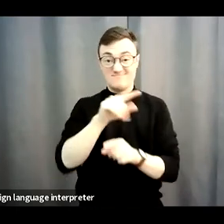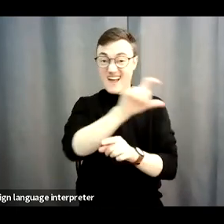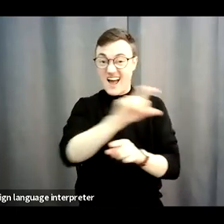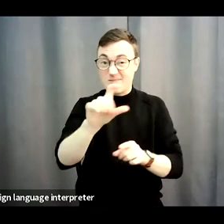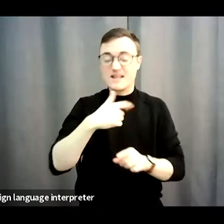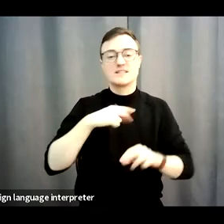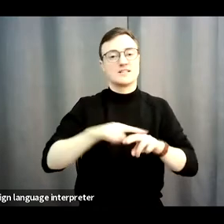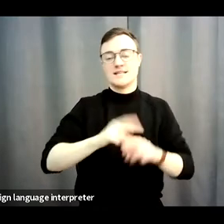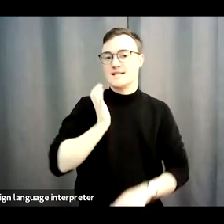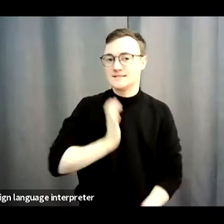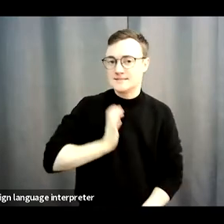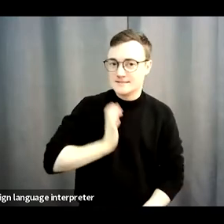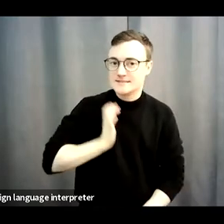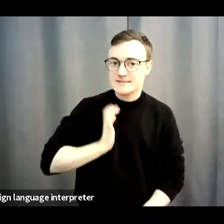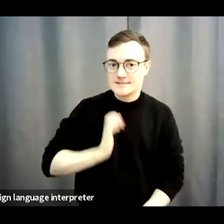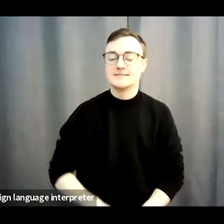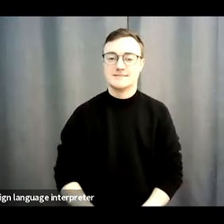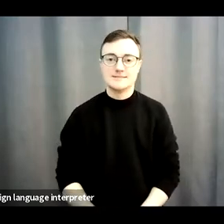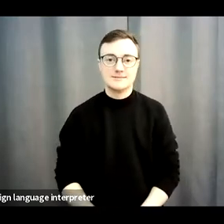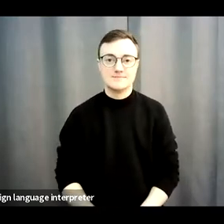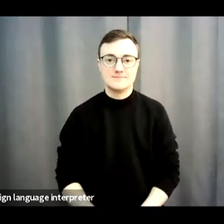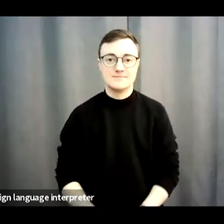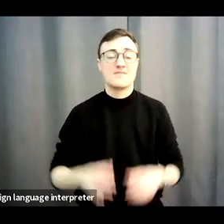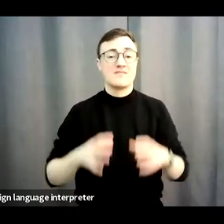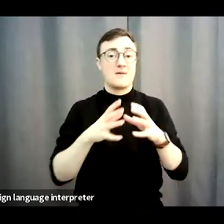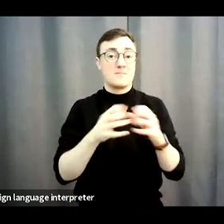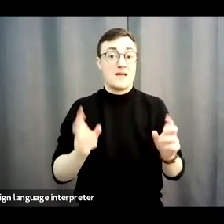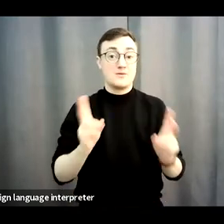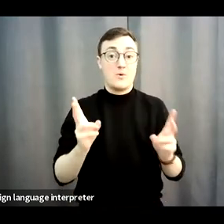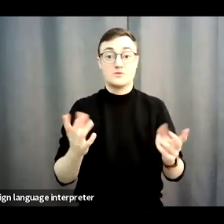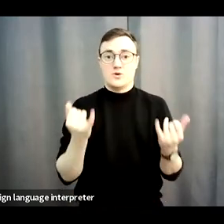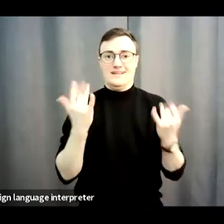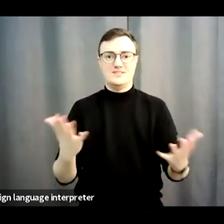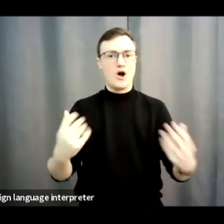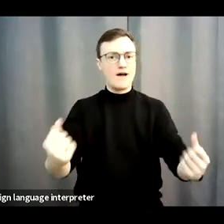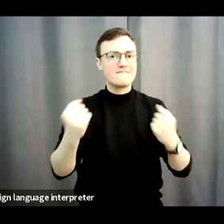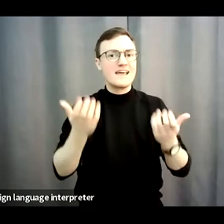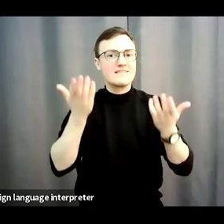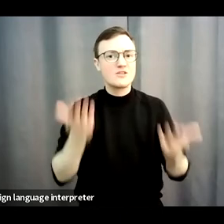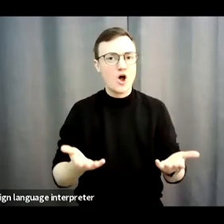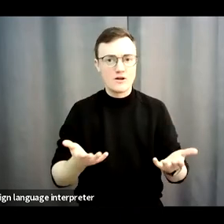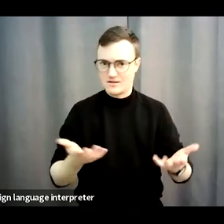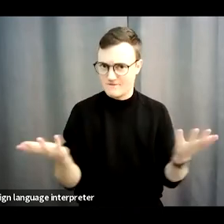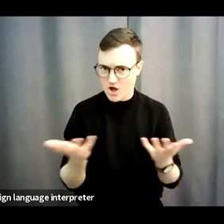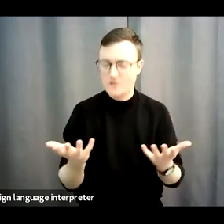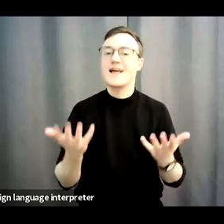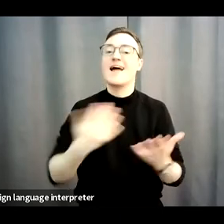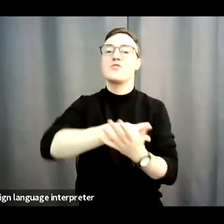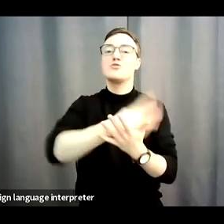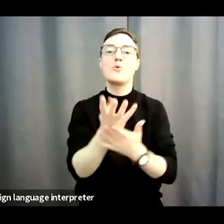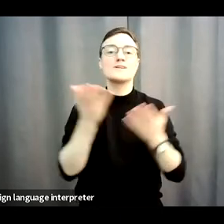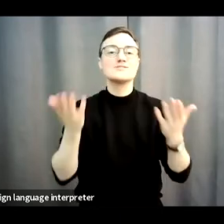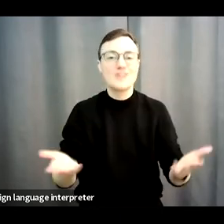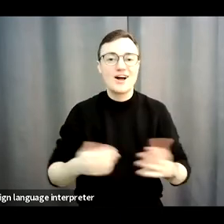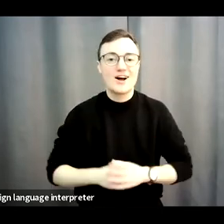but also, most appropriately, today's significance is that it is Nordic Day. And